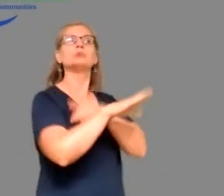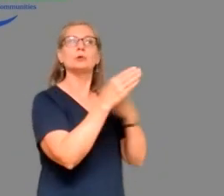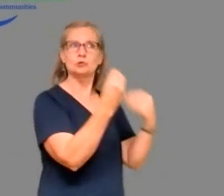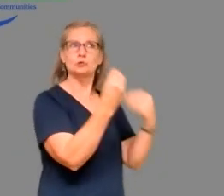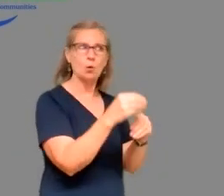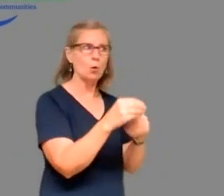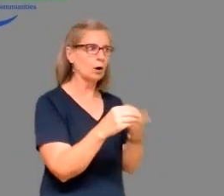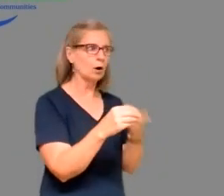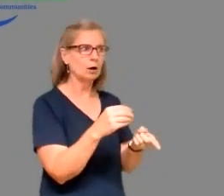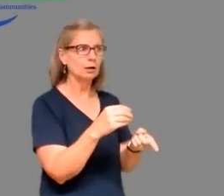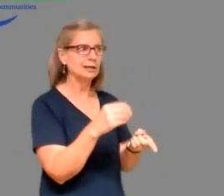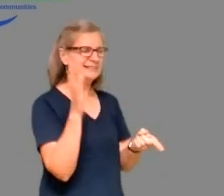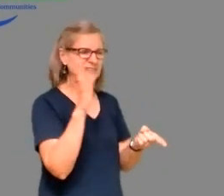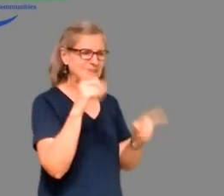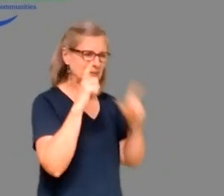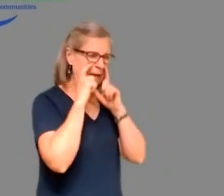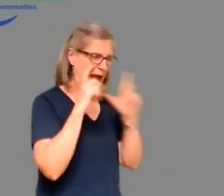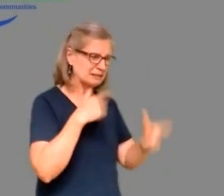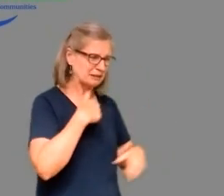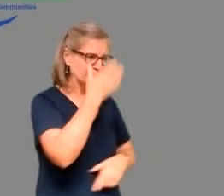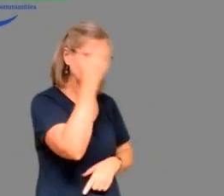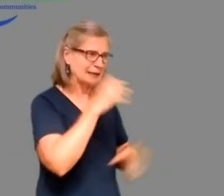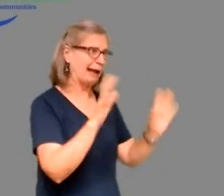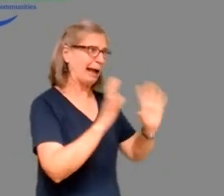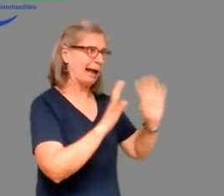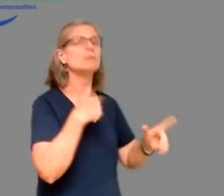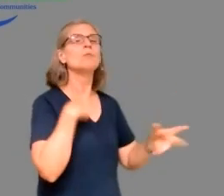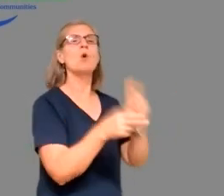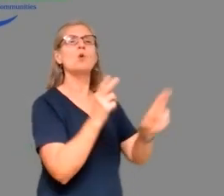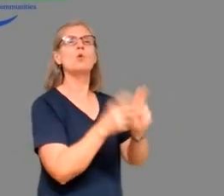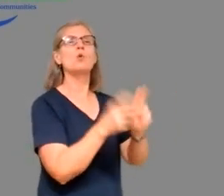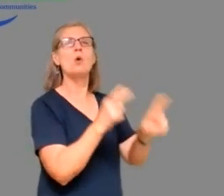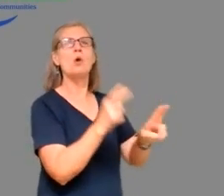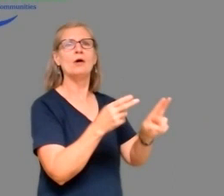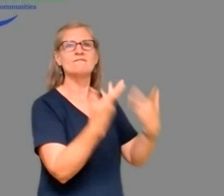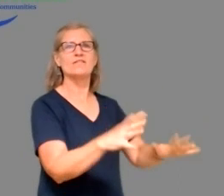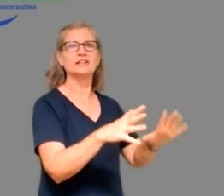hurry to get out of the store because I'm like, I don't want people to. Right.